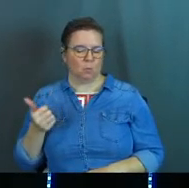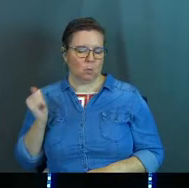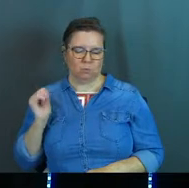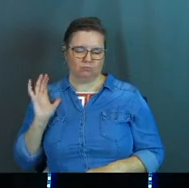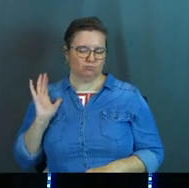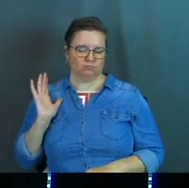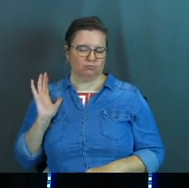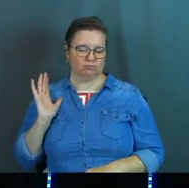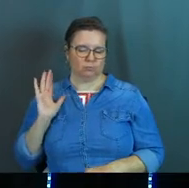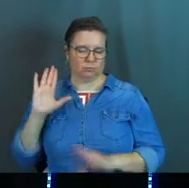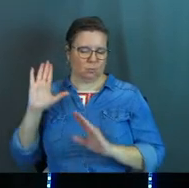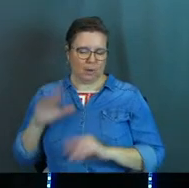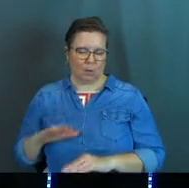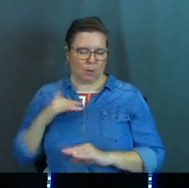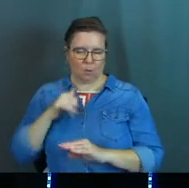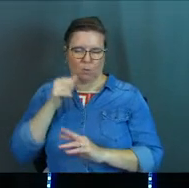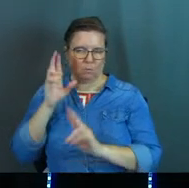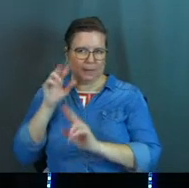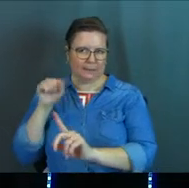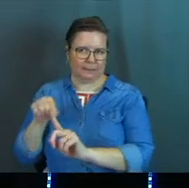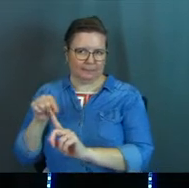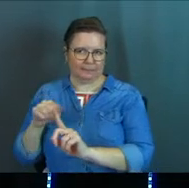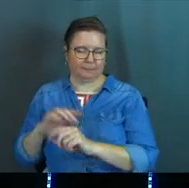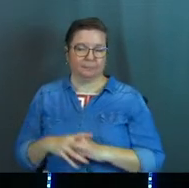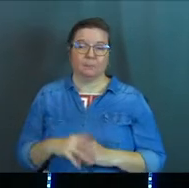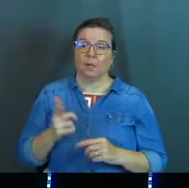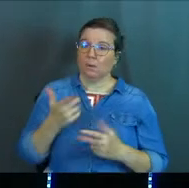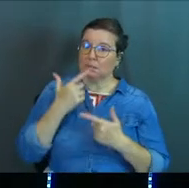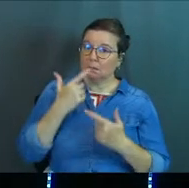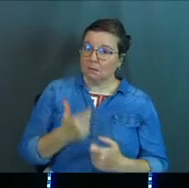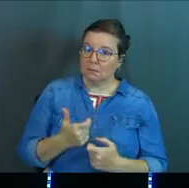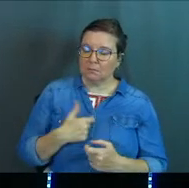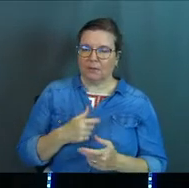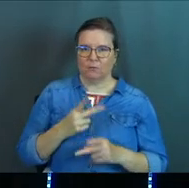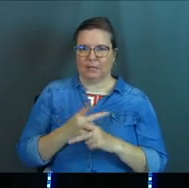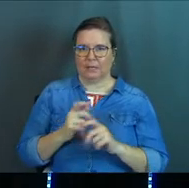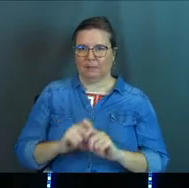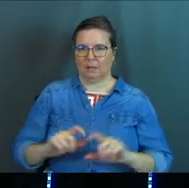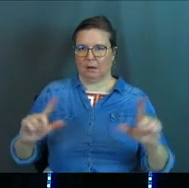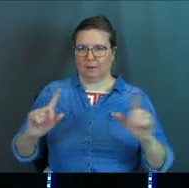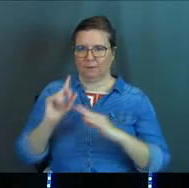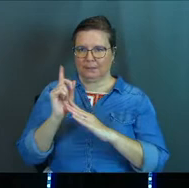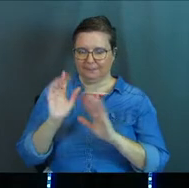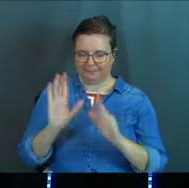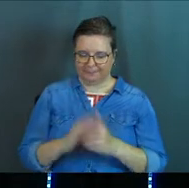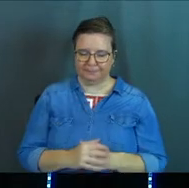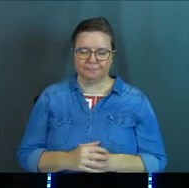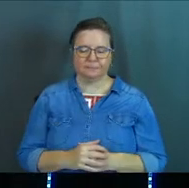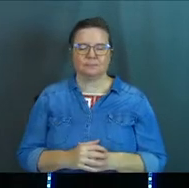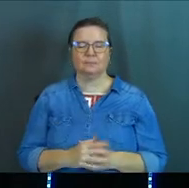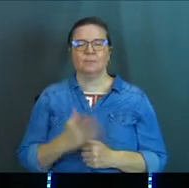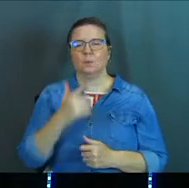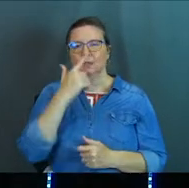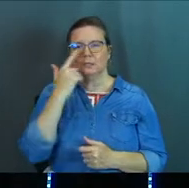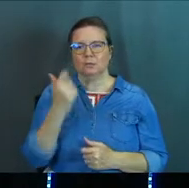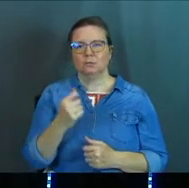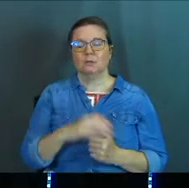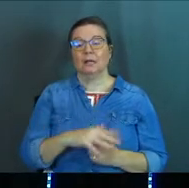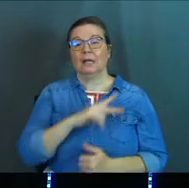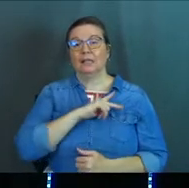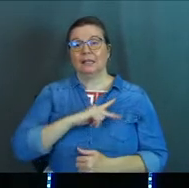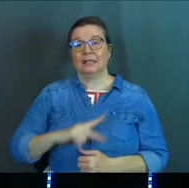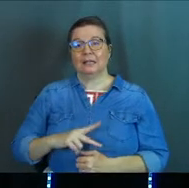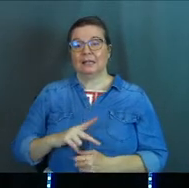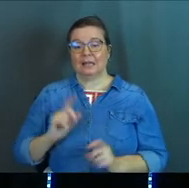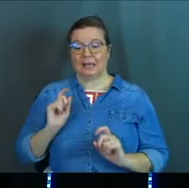respect. Now, here's what's interesting in this picture. And if we could keep this up for just a second. Here's what's interesting. The